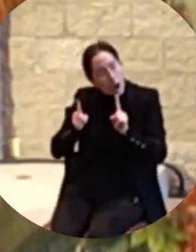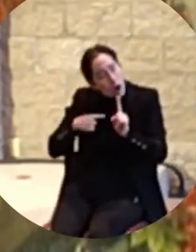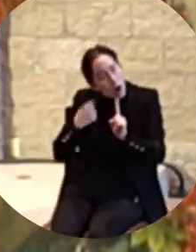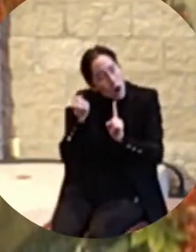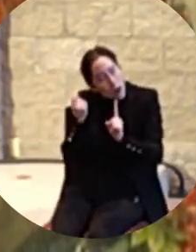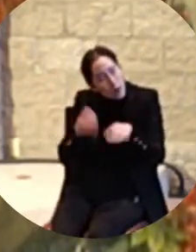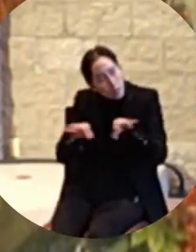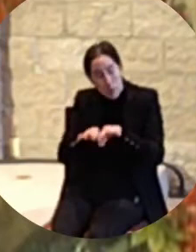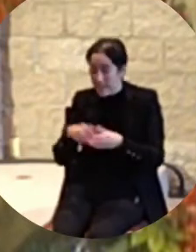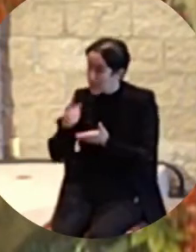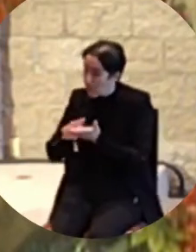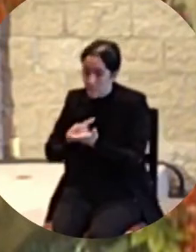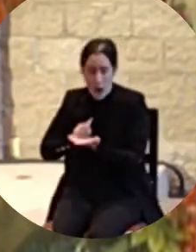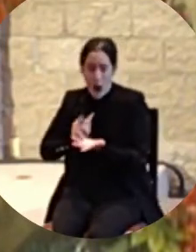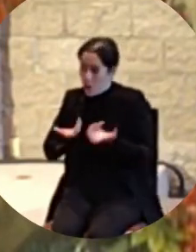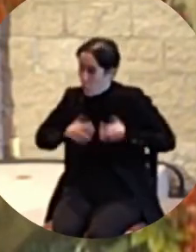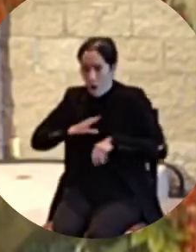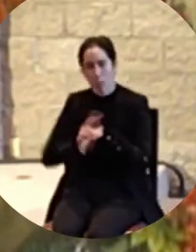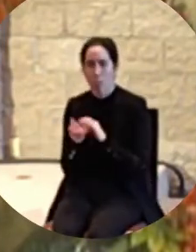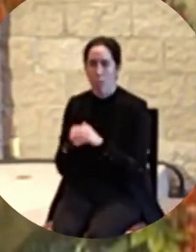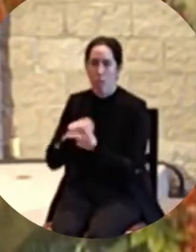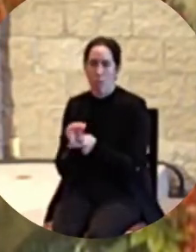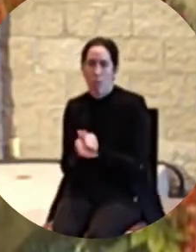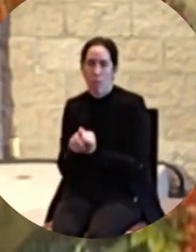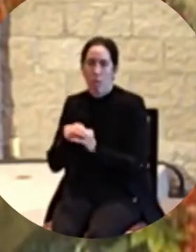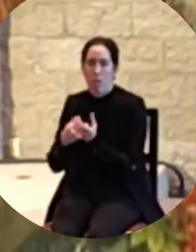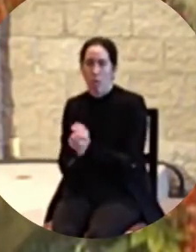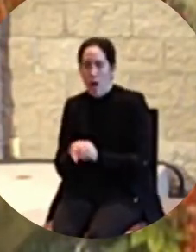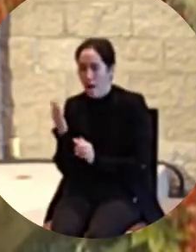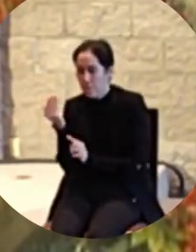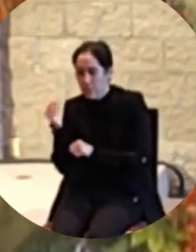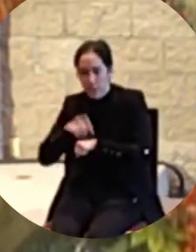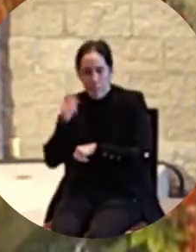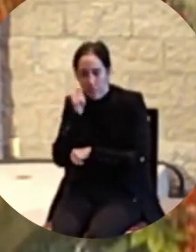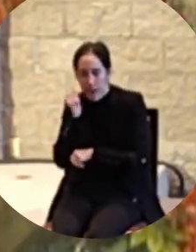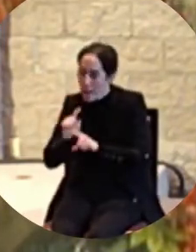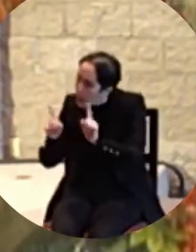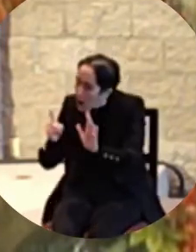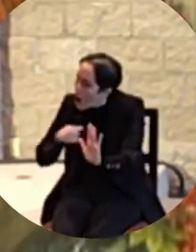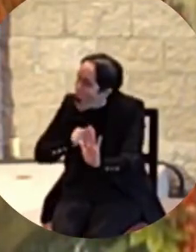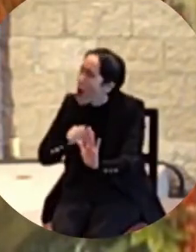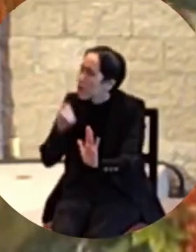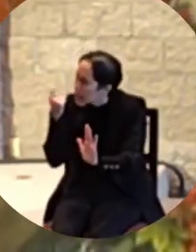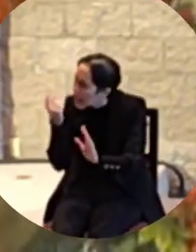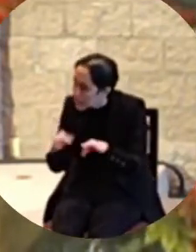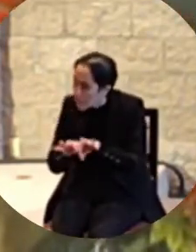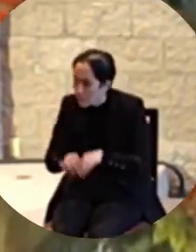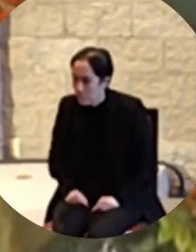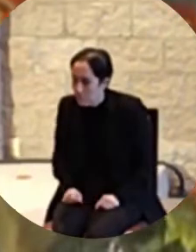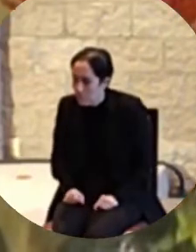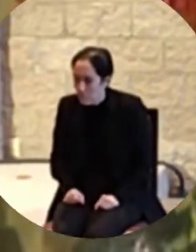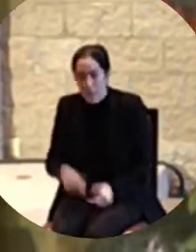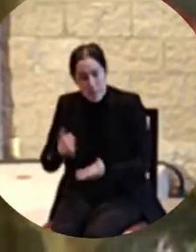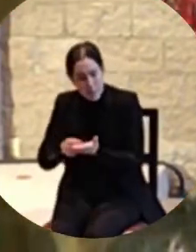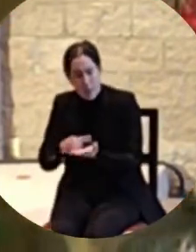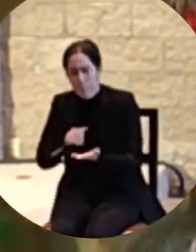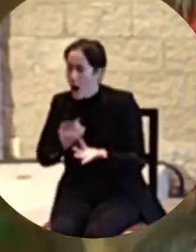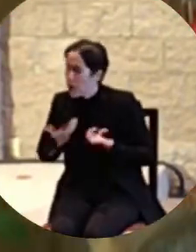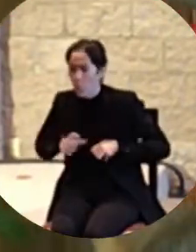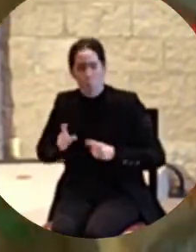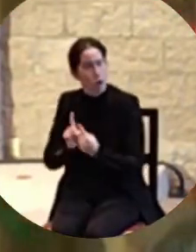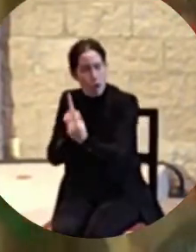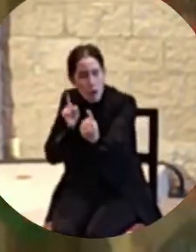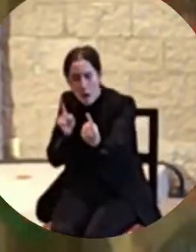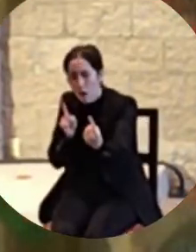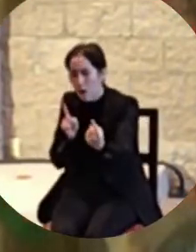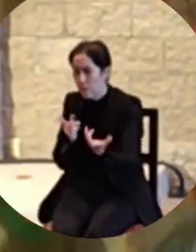15 times a day, but I know how important it is. Sometimes I don't want to social distance and physical distance from these